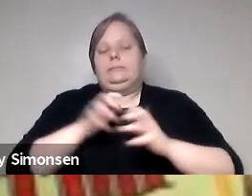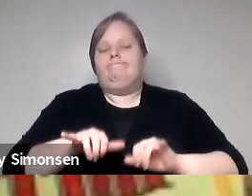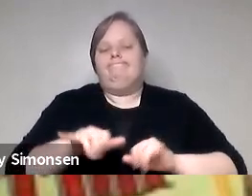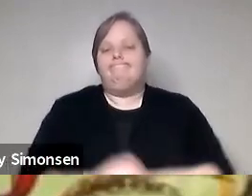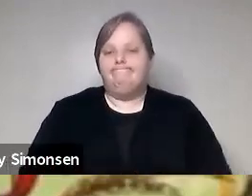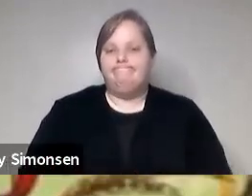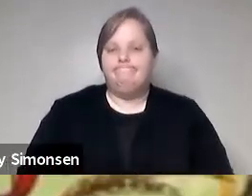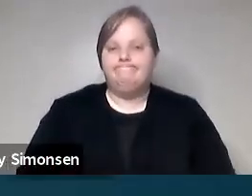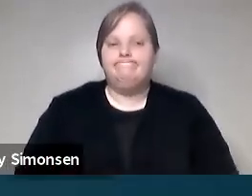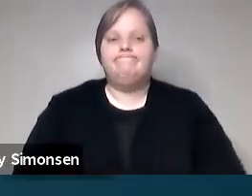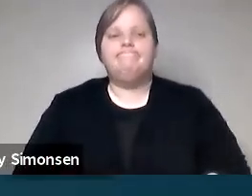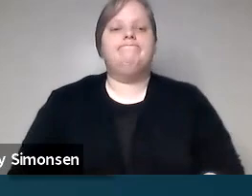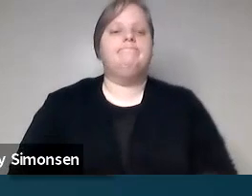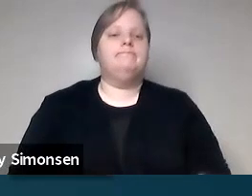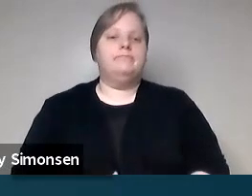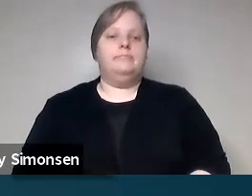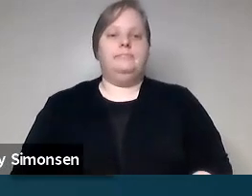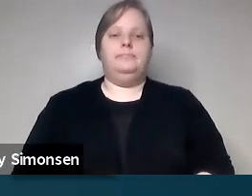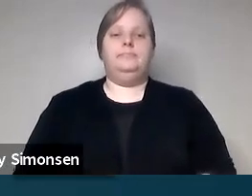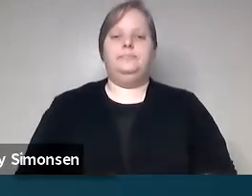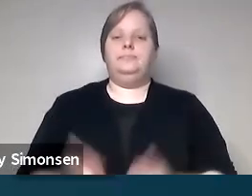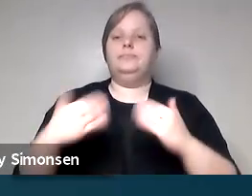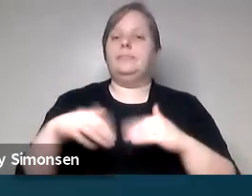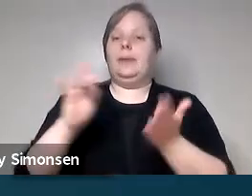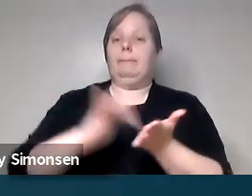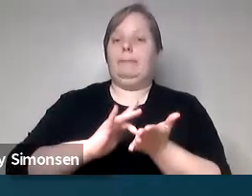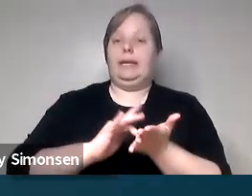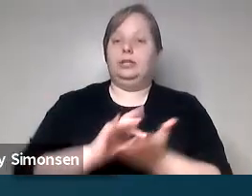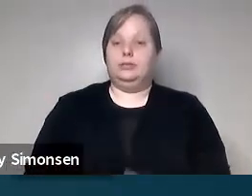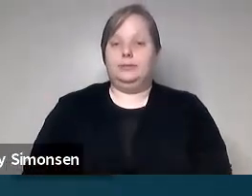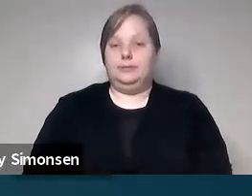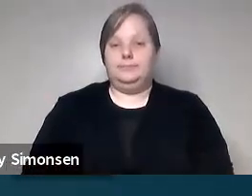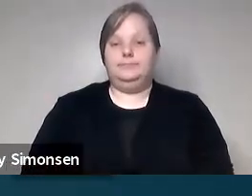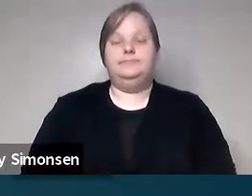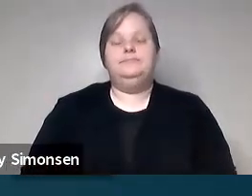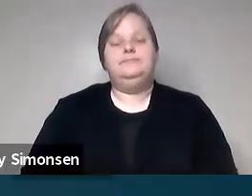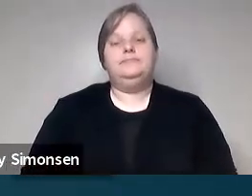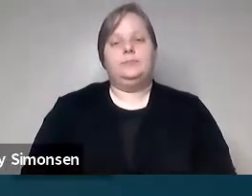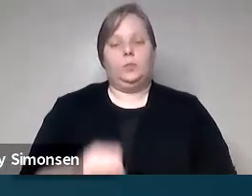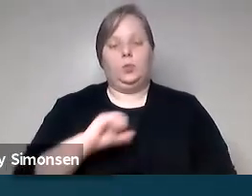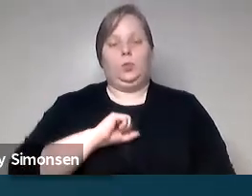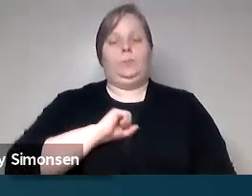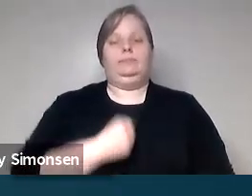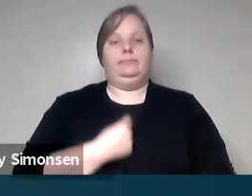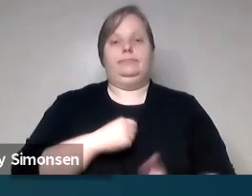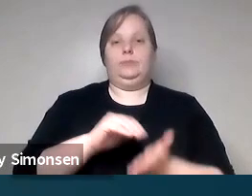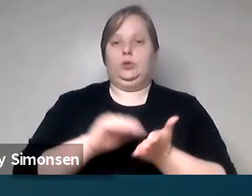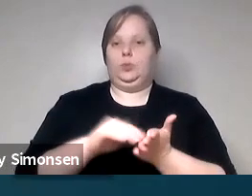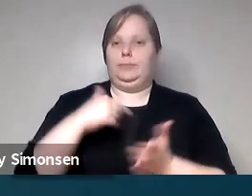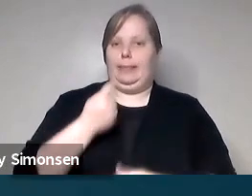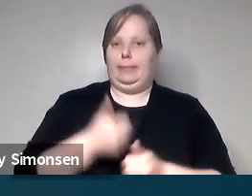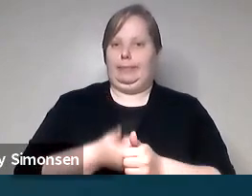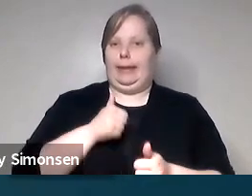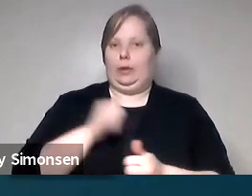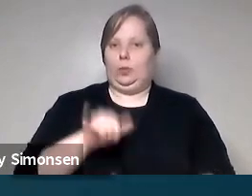All right, we're going to move on. Medications. Excuse me. Ooh, I'm running a little behind here.